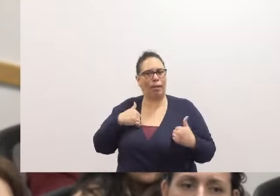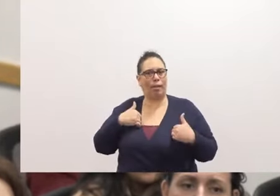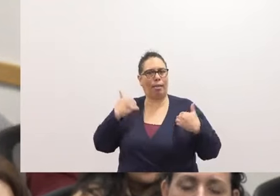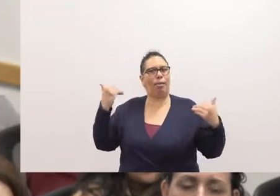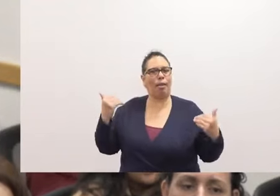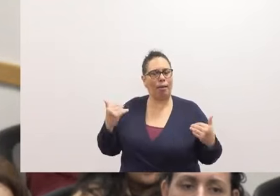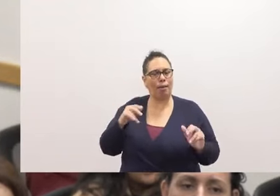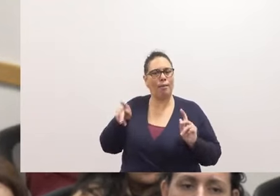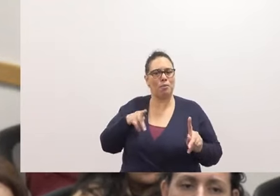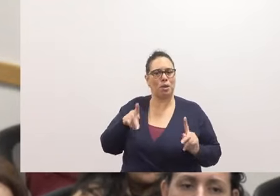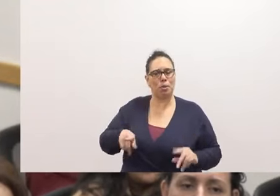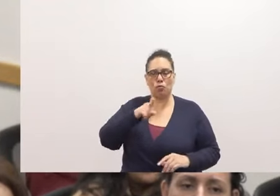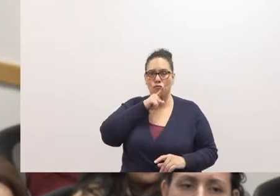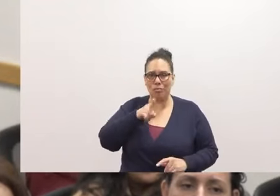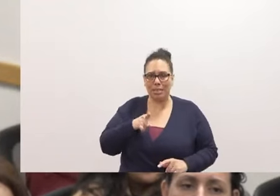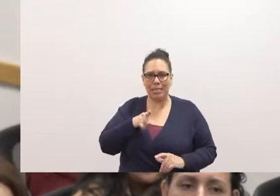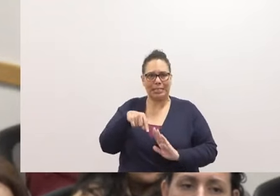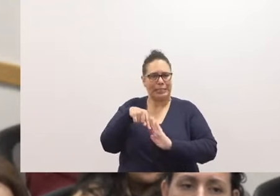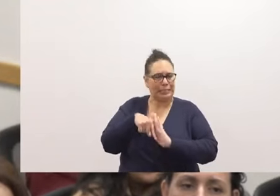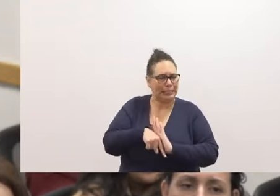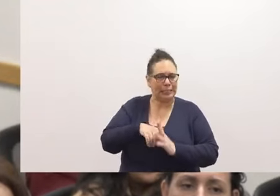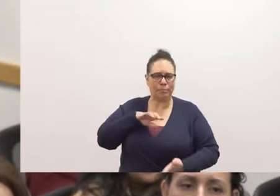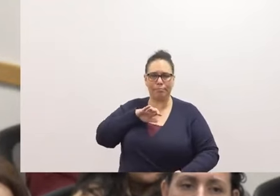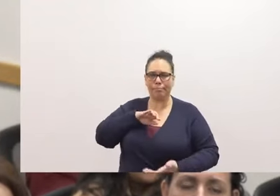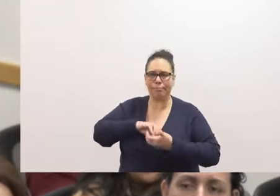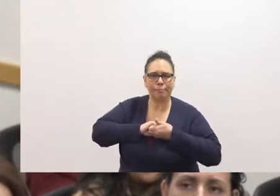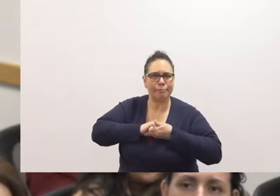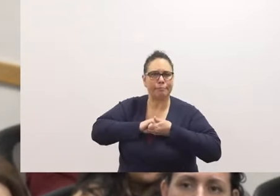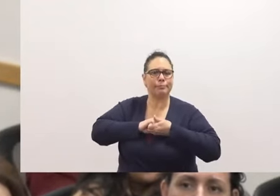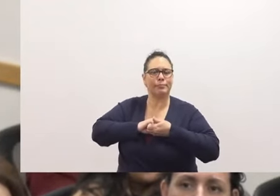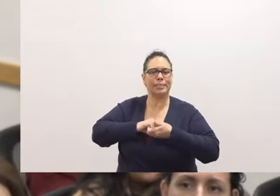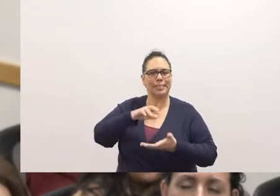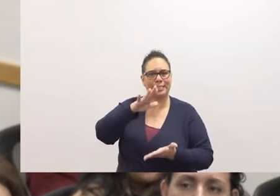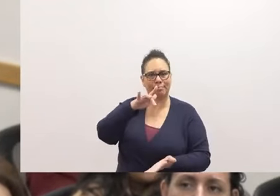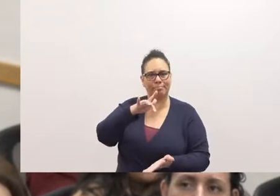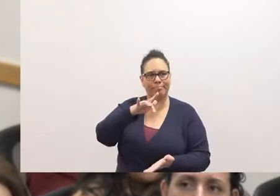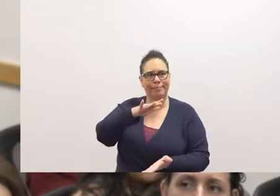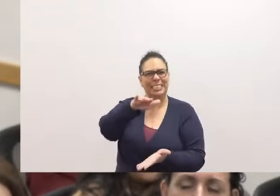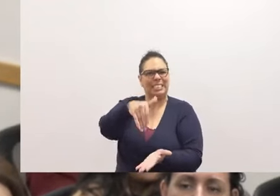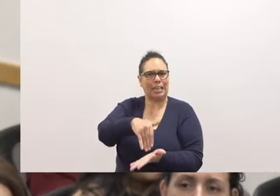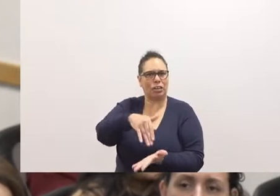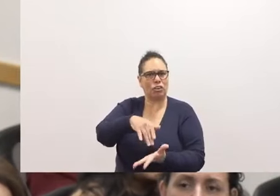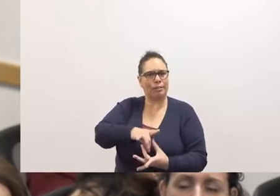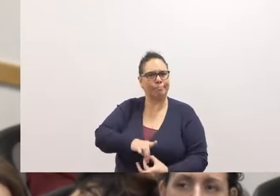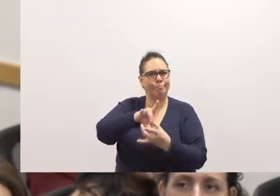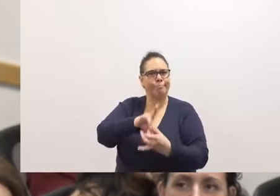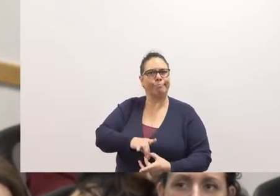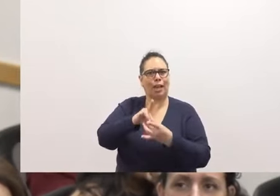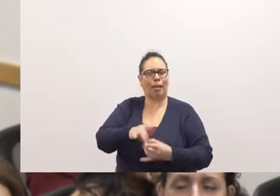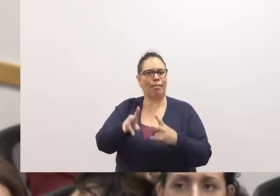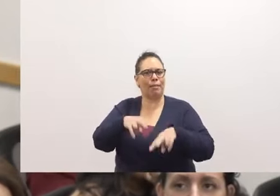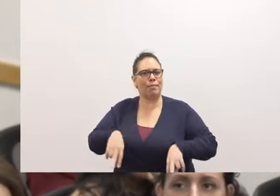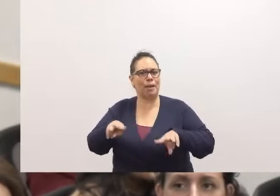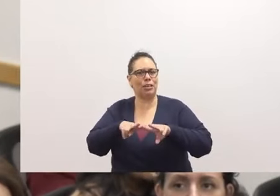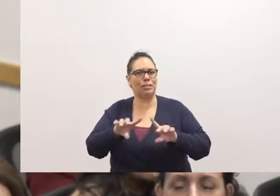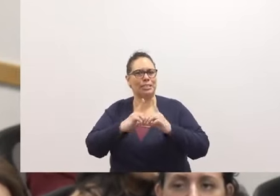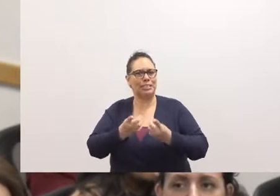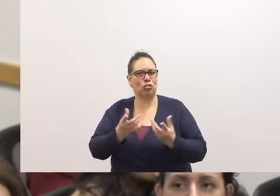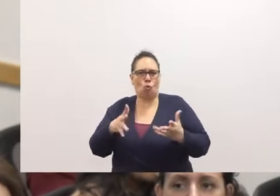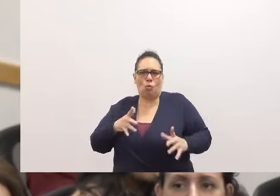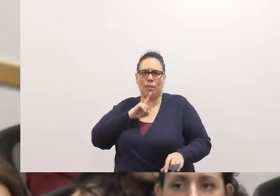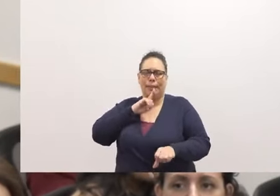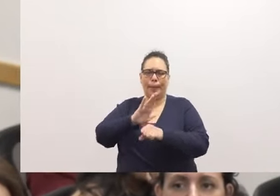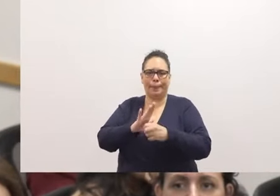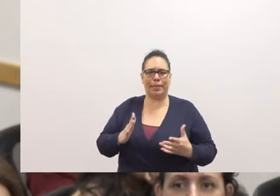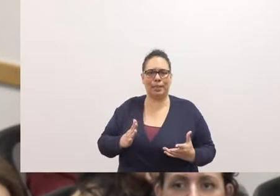power of really being in deep partnership with each other, centering all the values that this district has committed to, and to just say that we